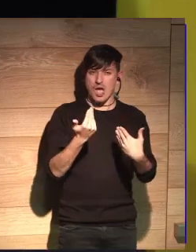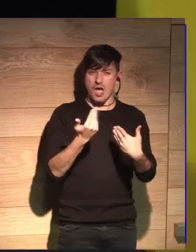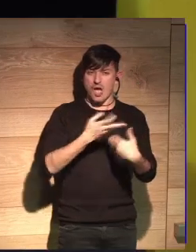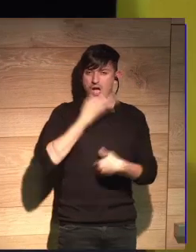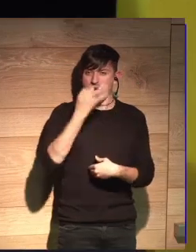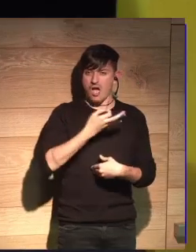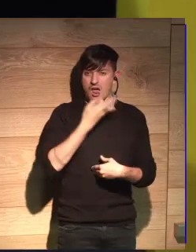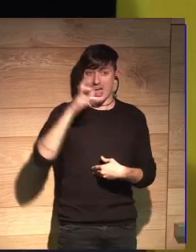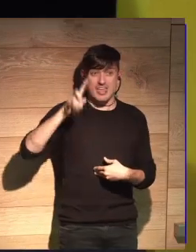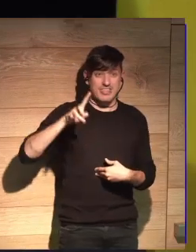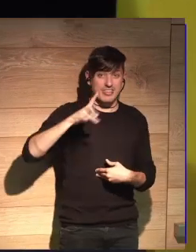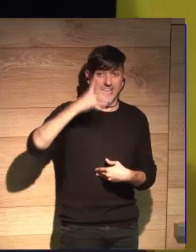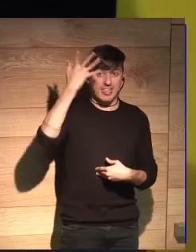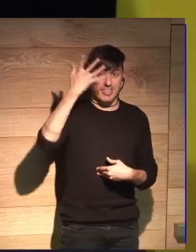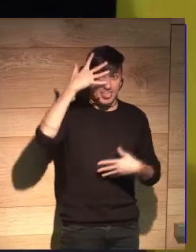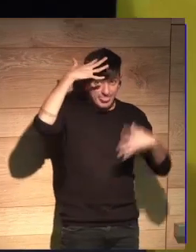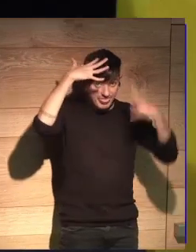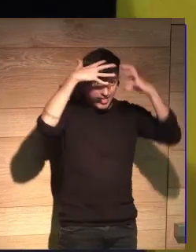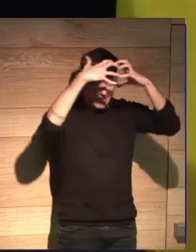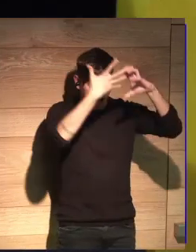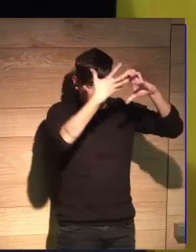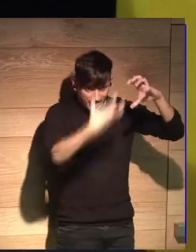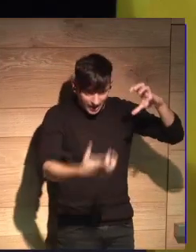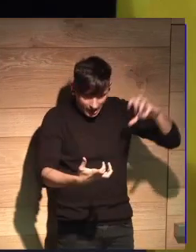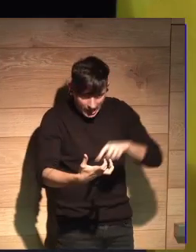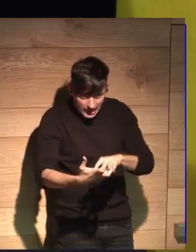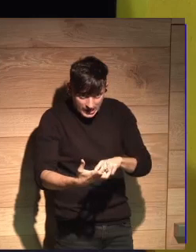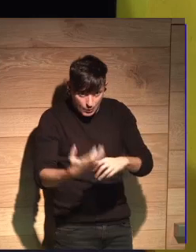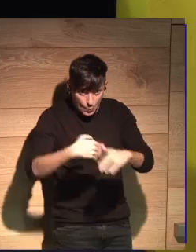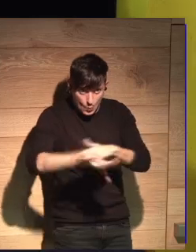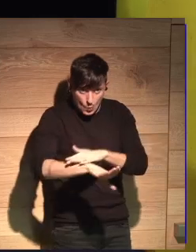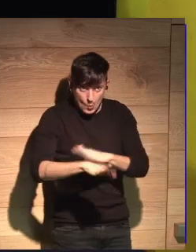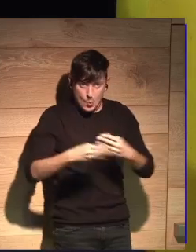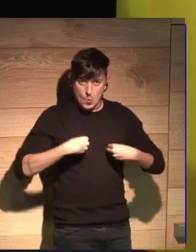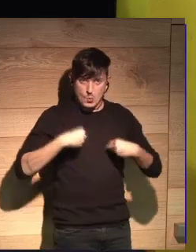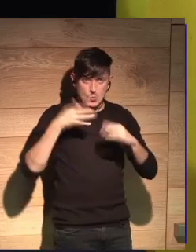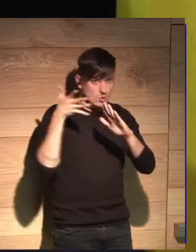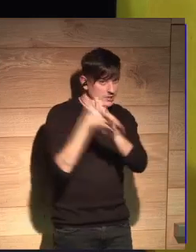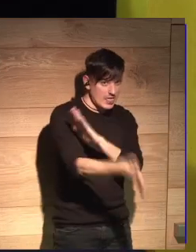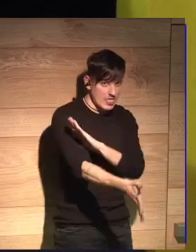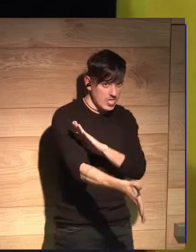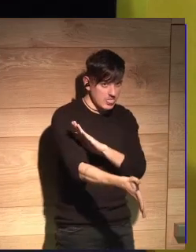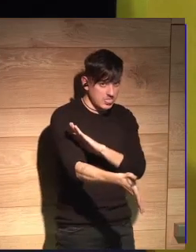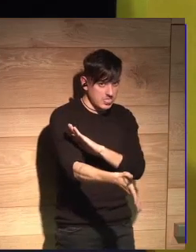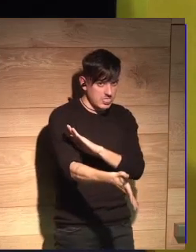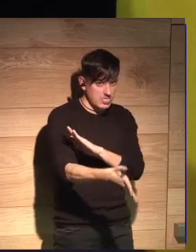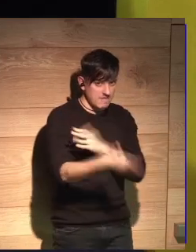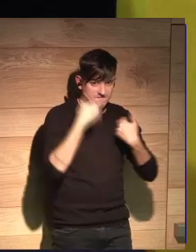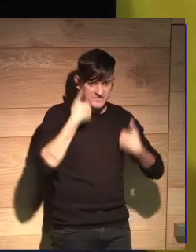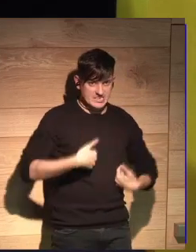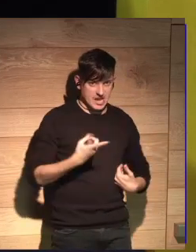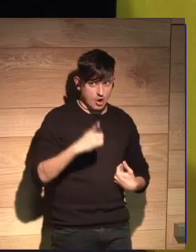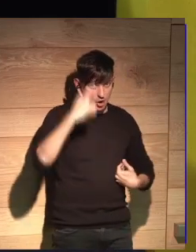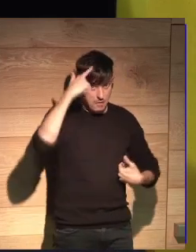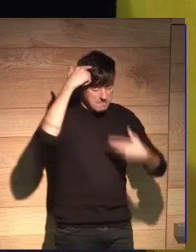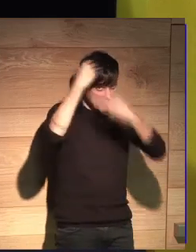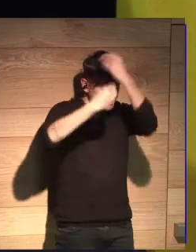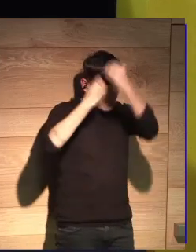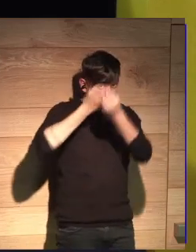no time on your talk of the idea of downloading brains, and acquiring that immortality,